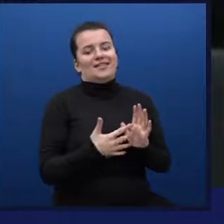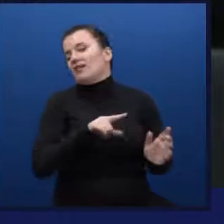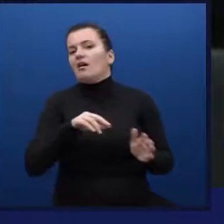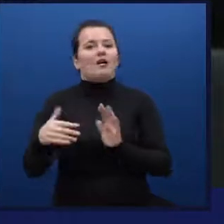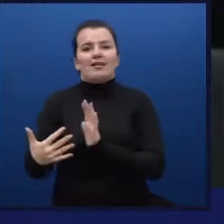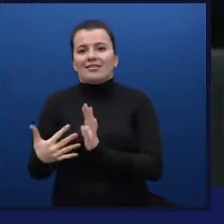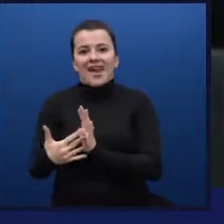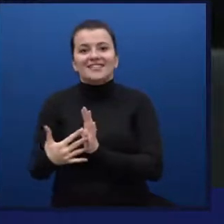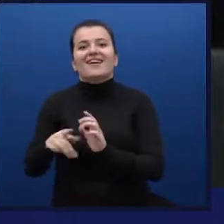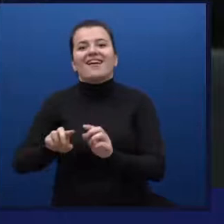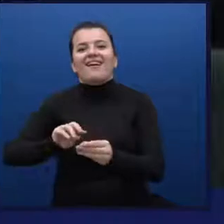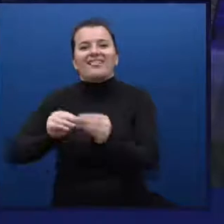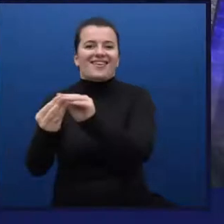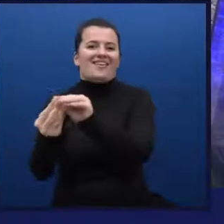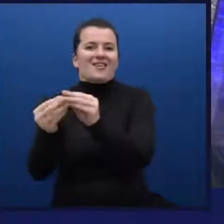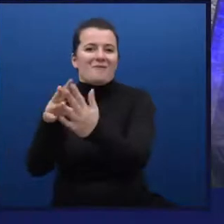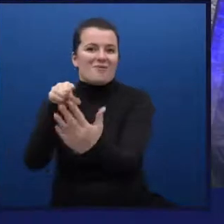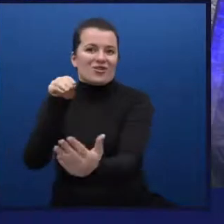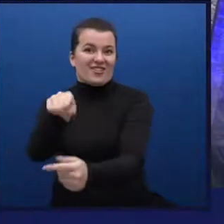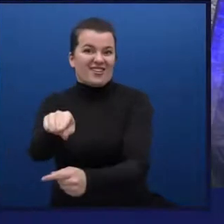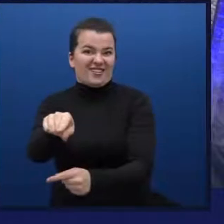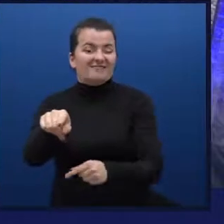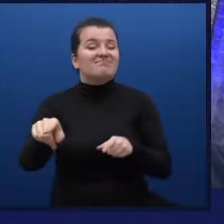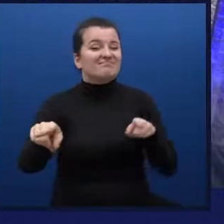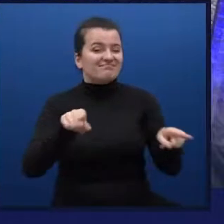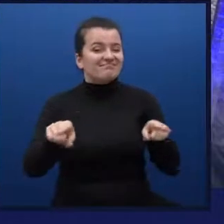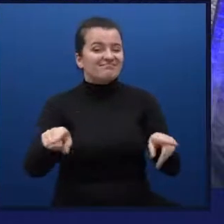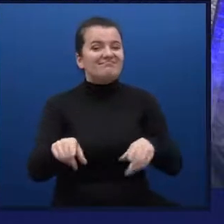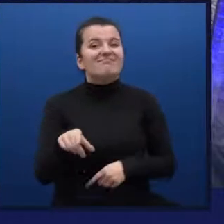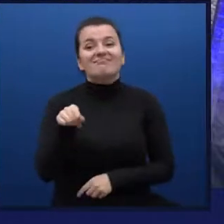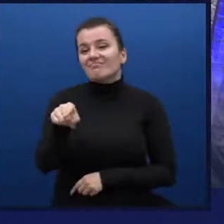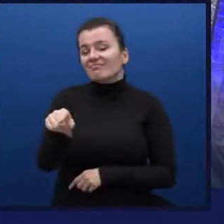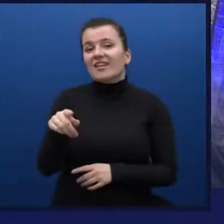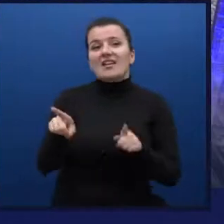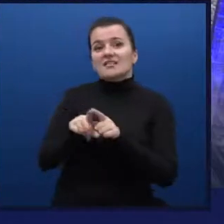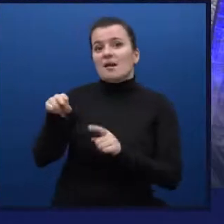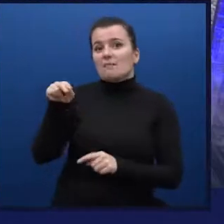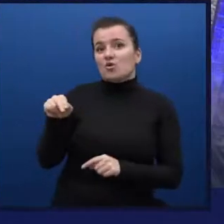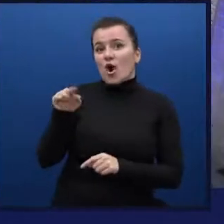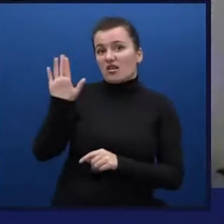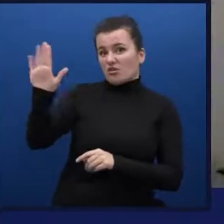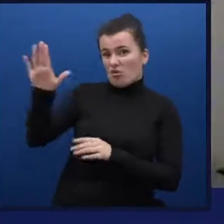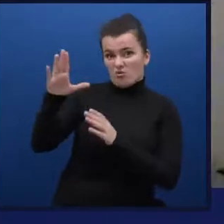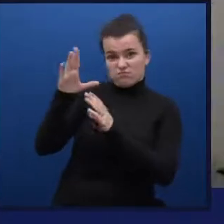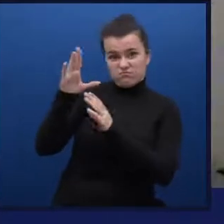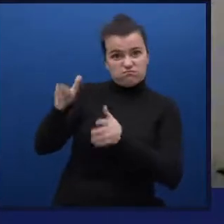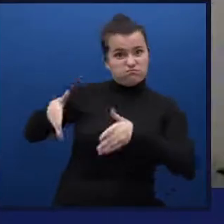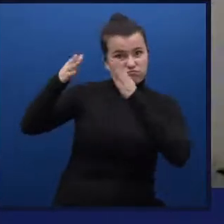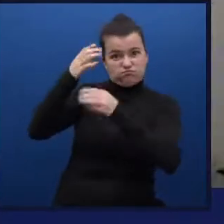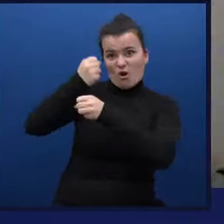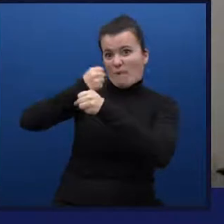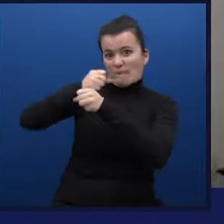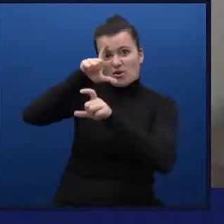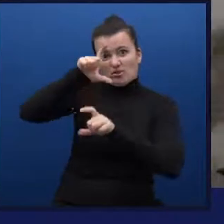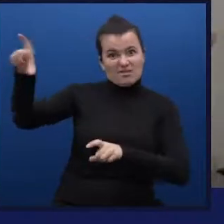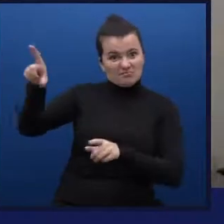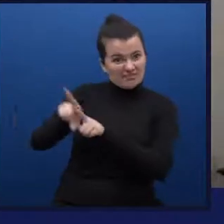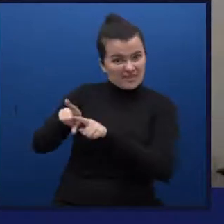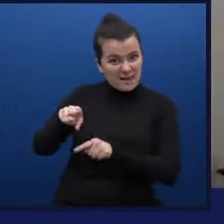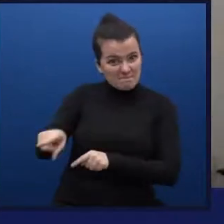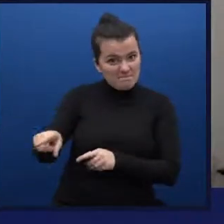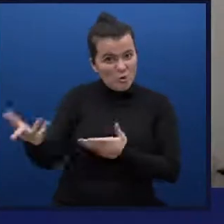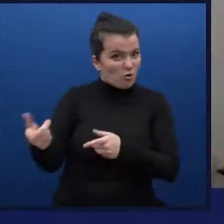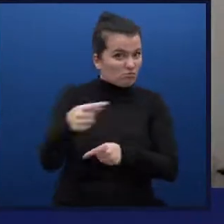Noelle, have you seen this also in other companies, actually, that you've worked with? Yeah, well, it's definitely a tendency or